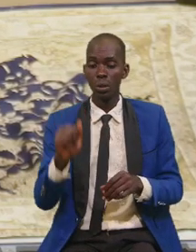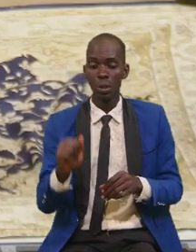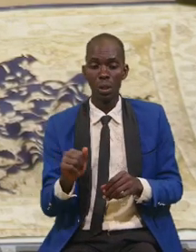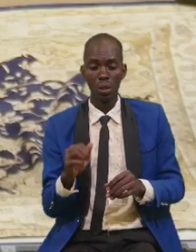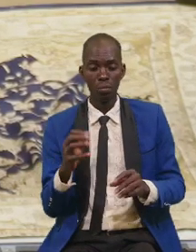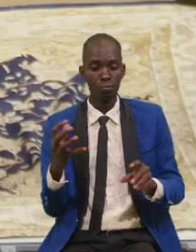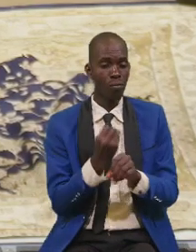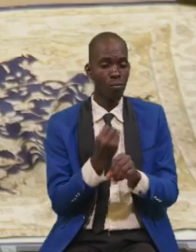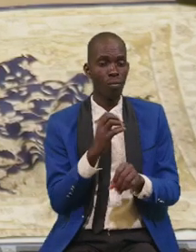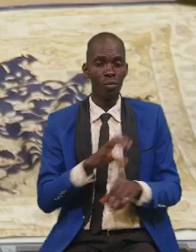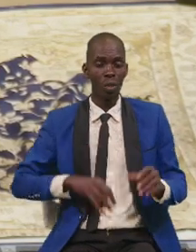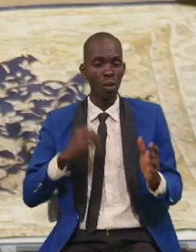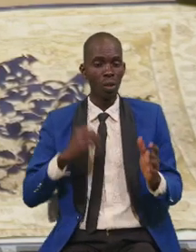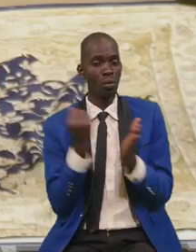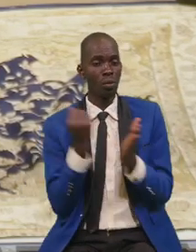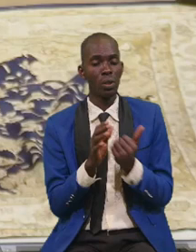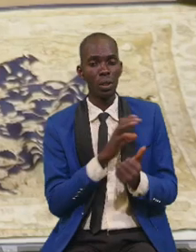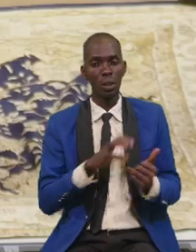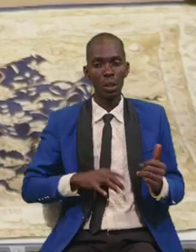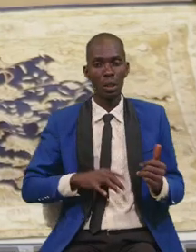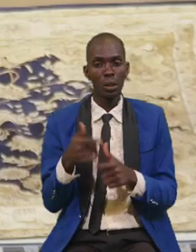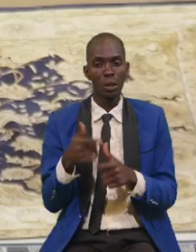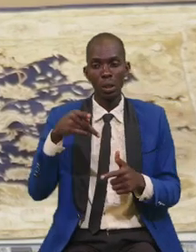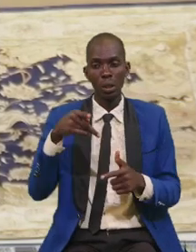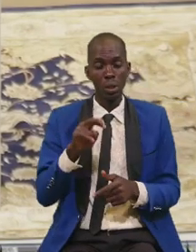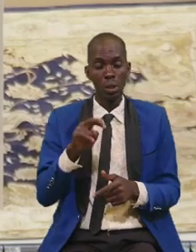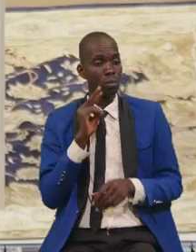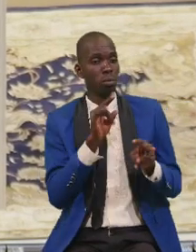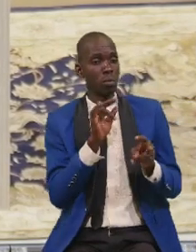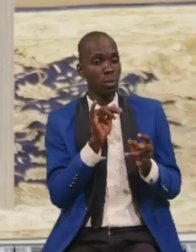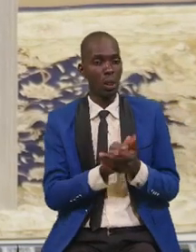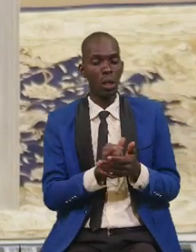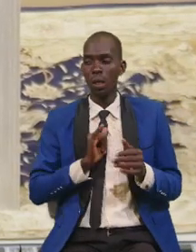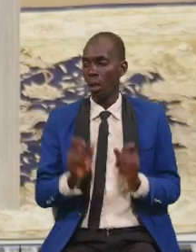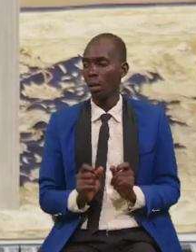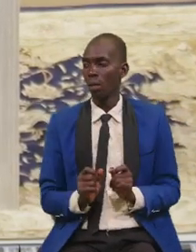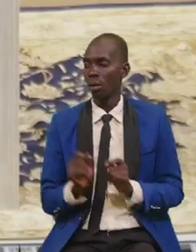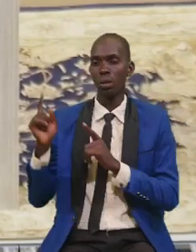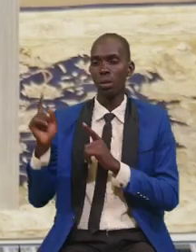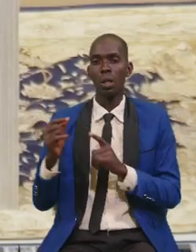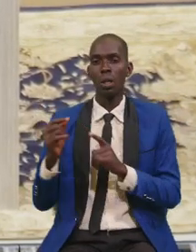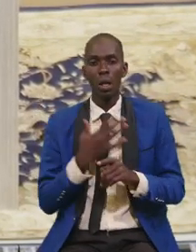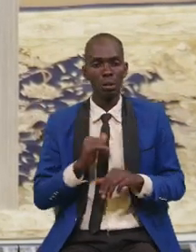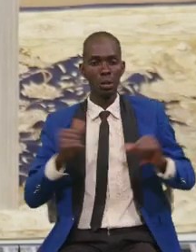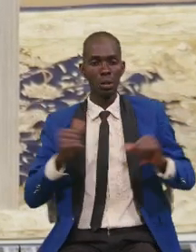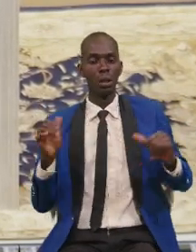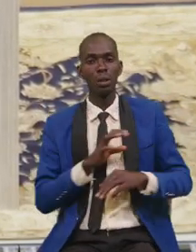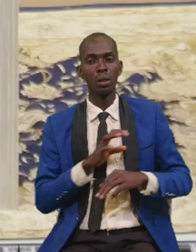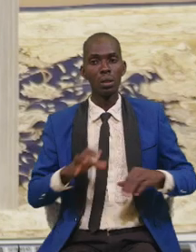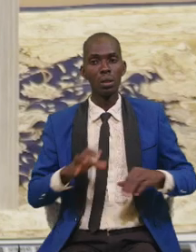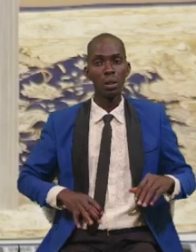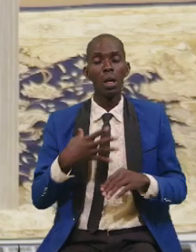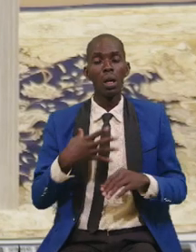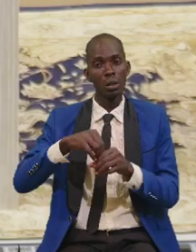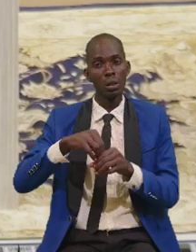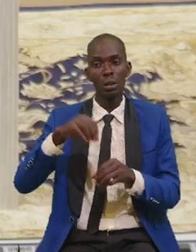him, I fear for my life. And he said, I don't know him. And then in Samaria, those were the amalgamated people.